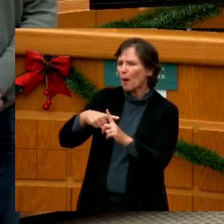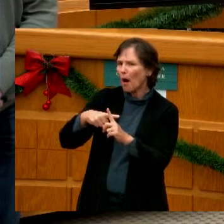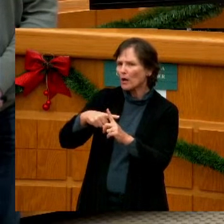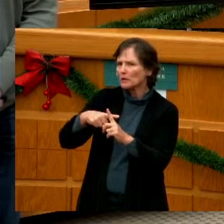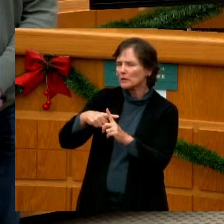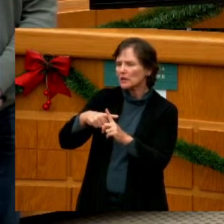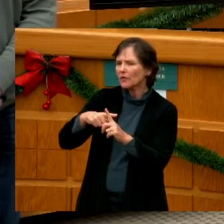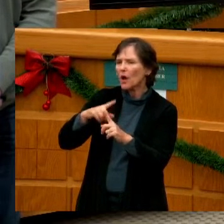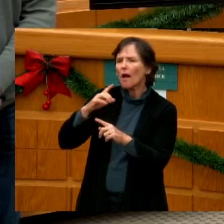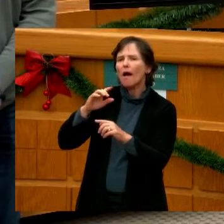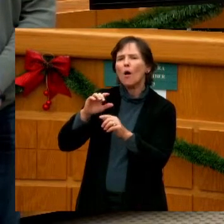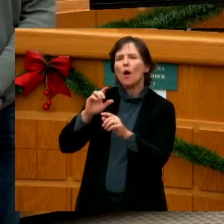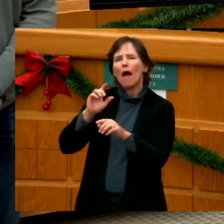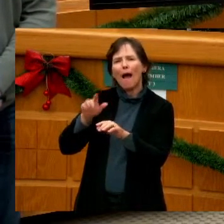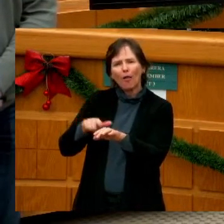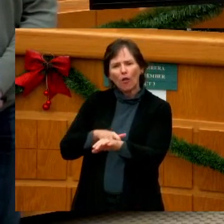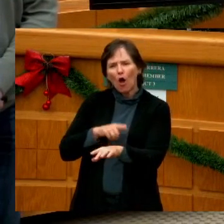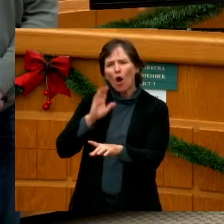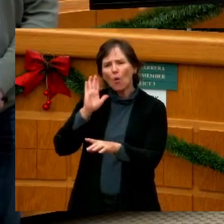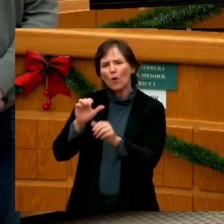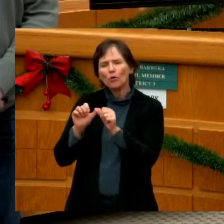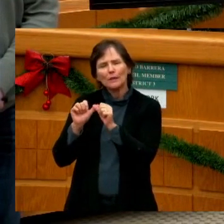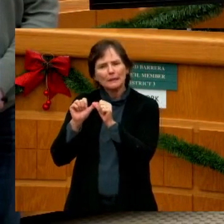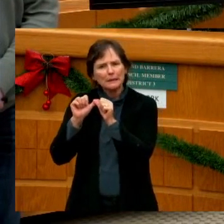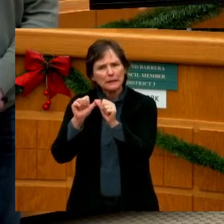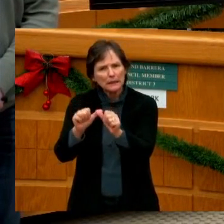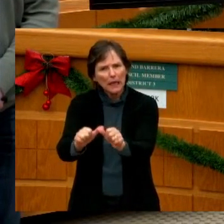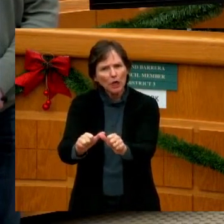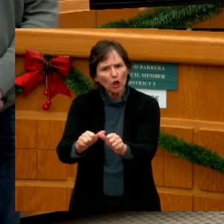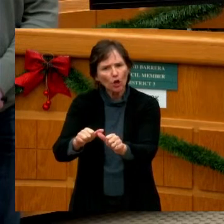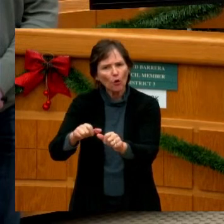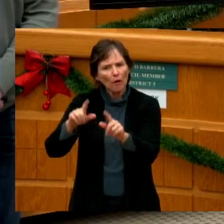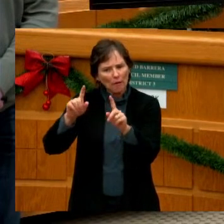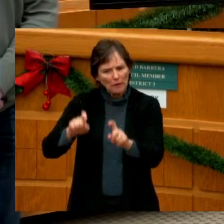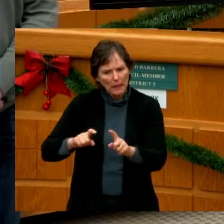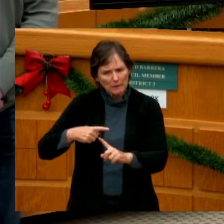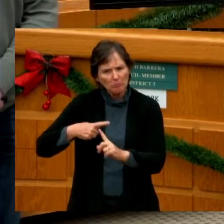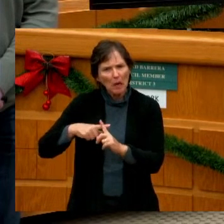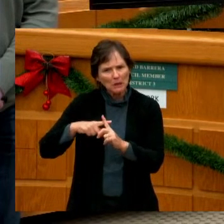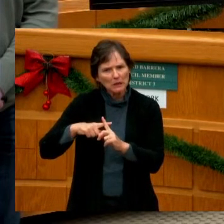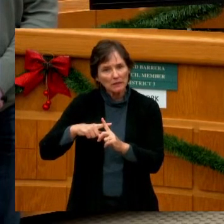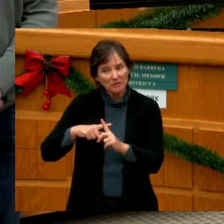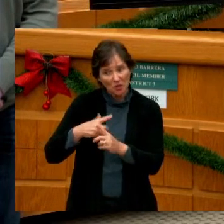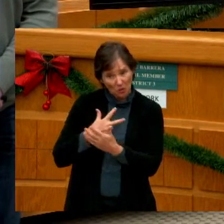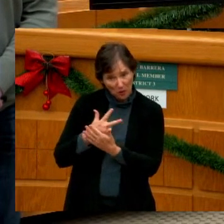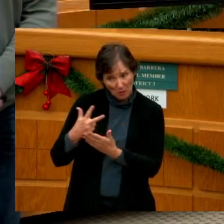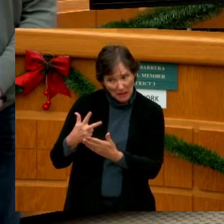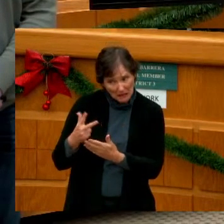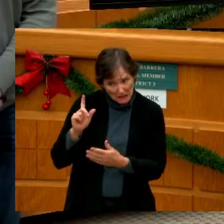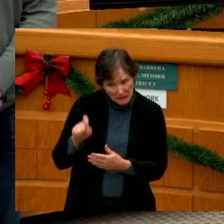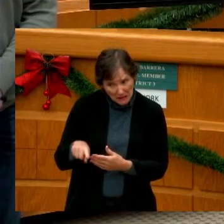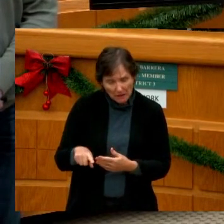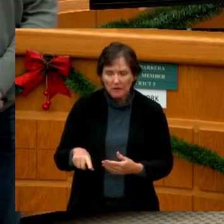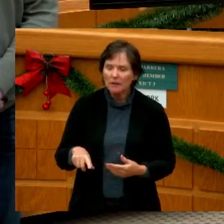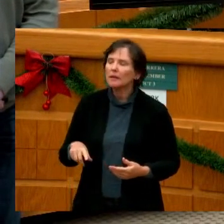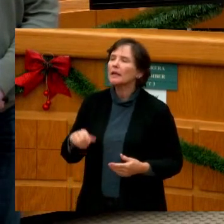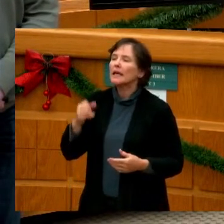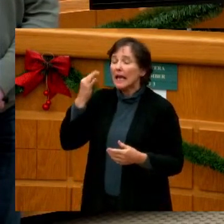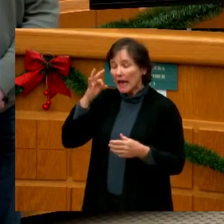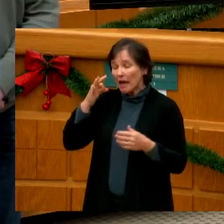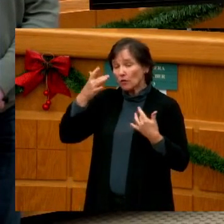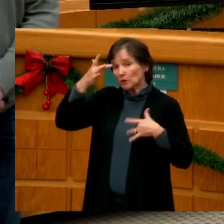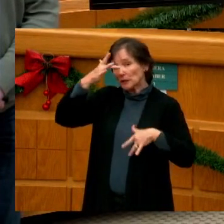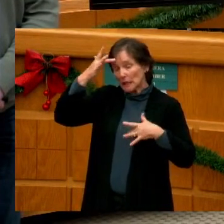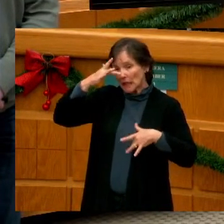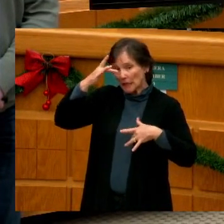How long do you test positive for? So if you test positive and you haven't completely recovered, in 2